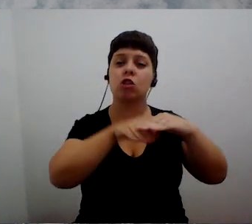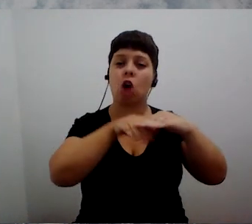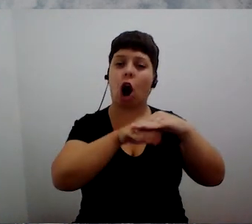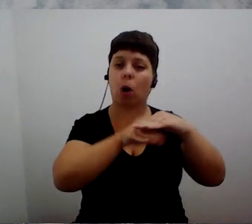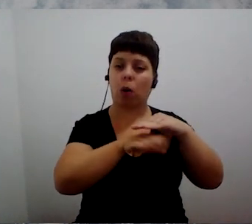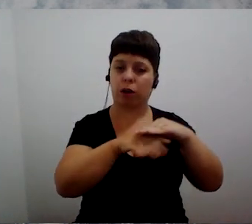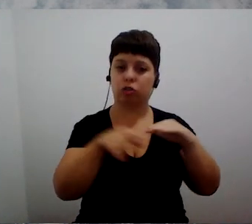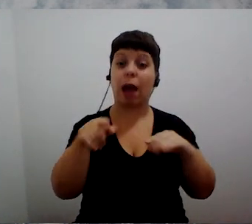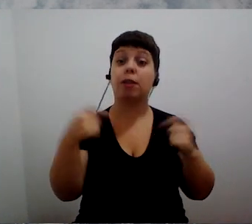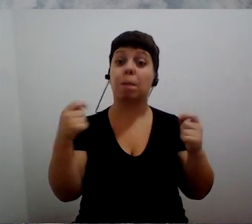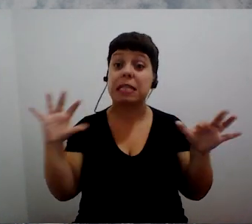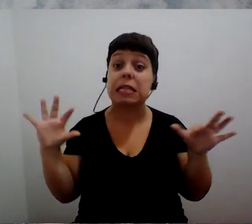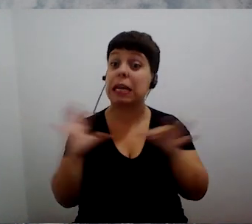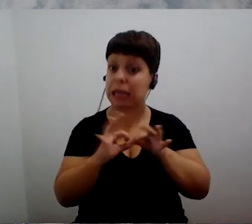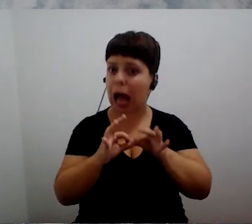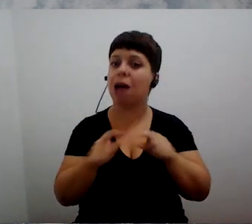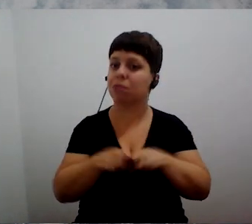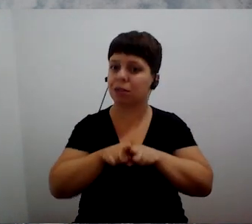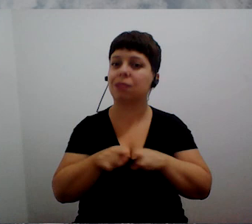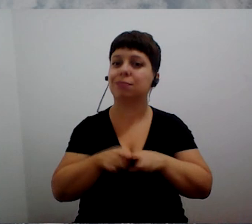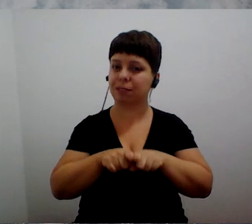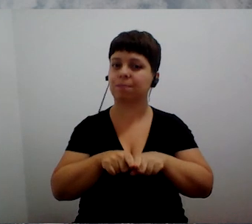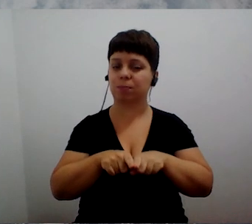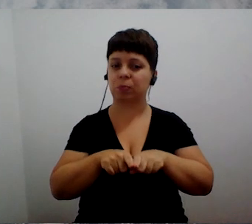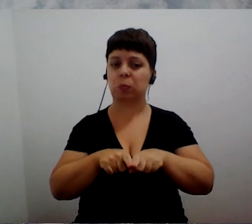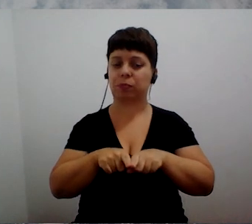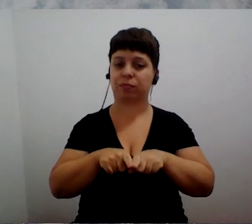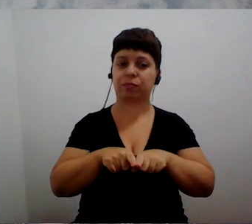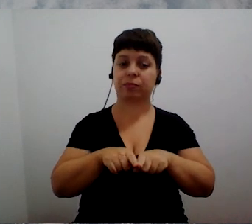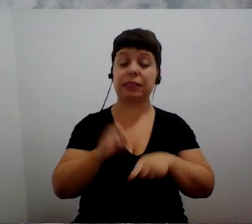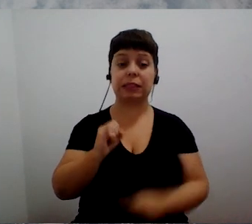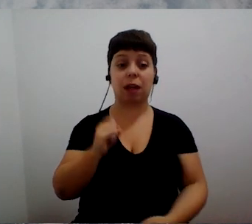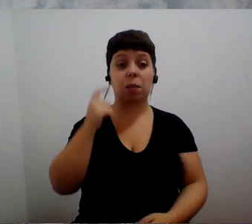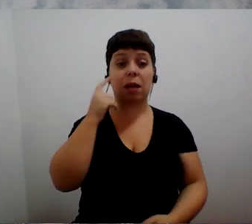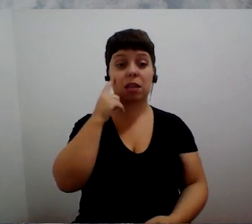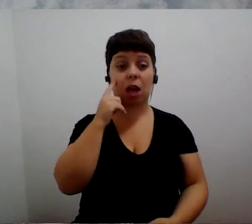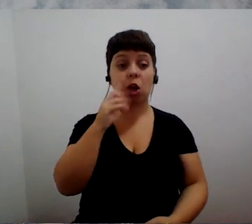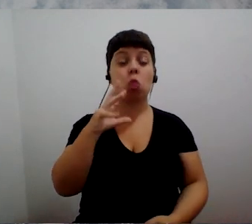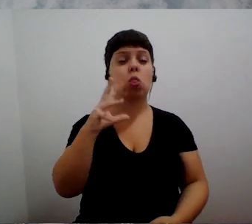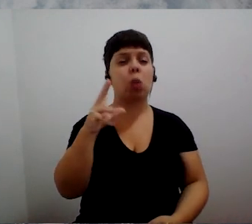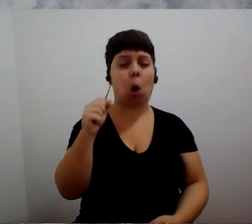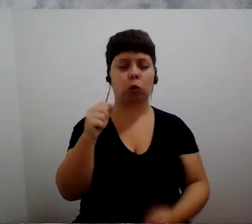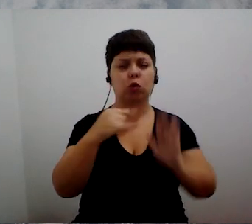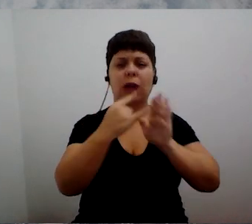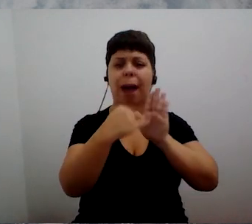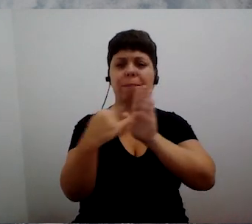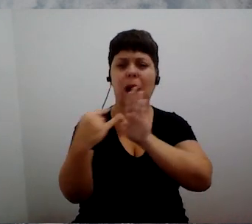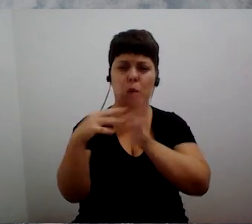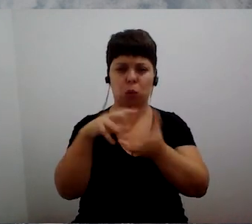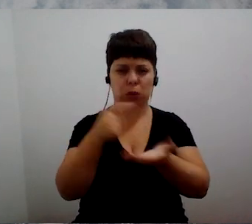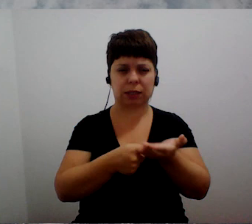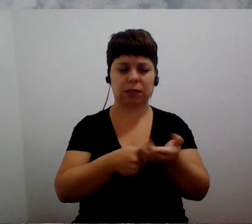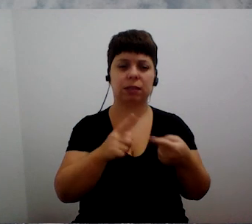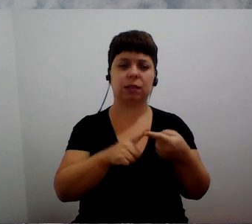and carbon storage. Also, that's a linkage that we need to put and understand. And I mean, if we take an